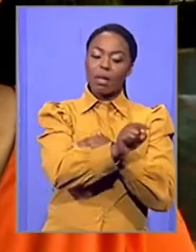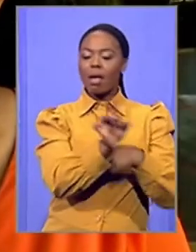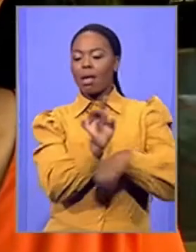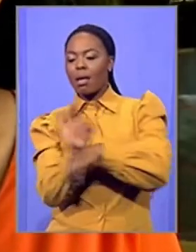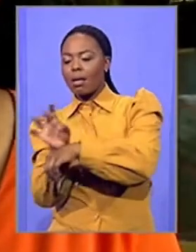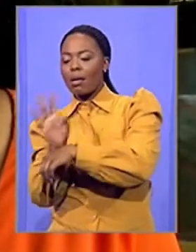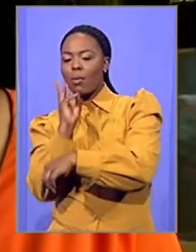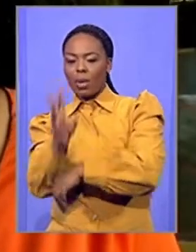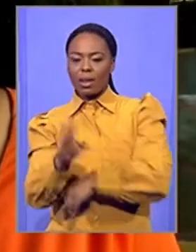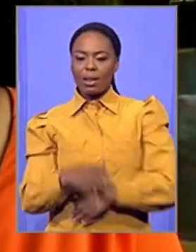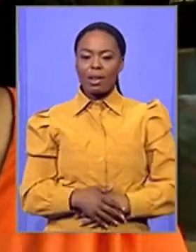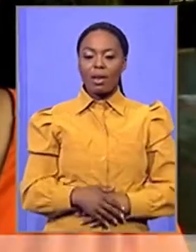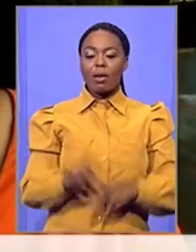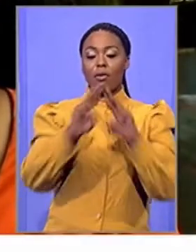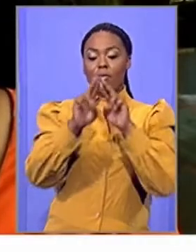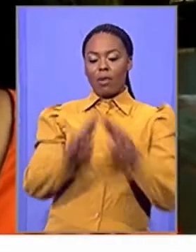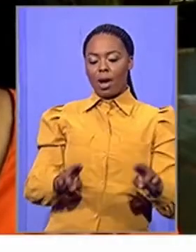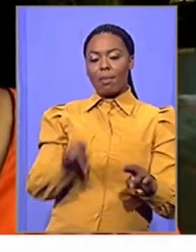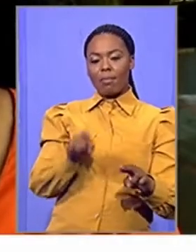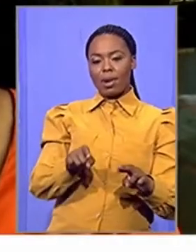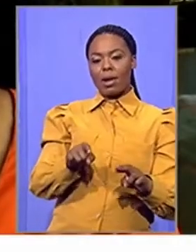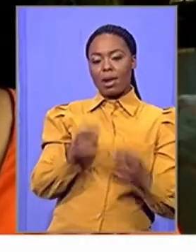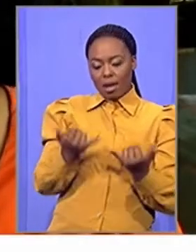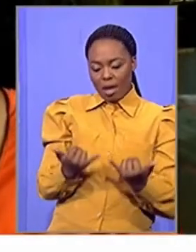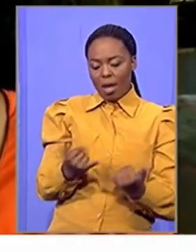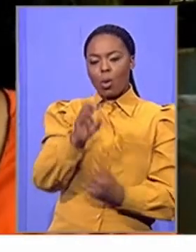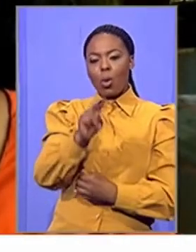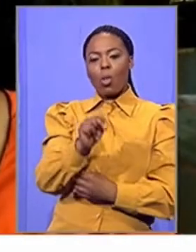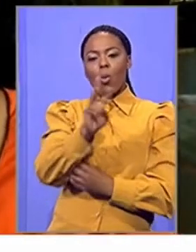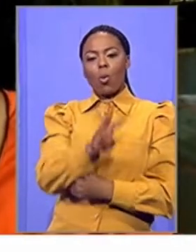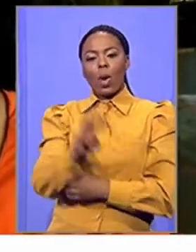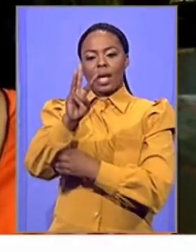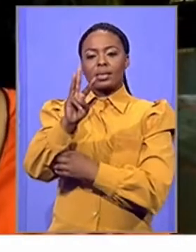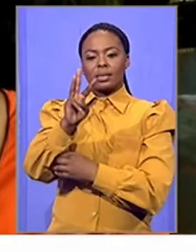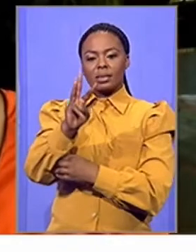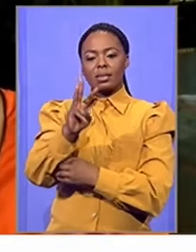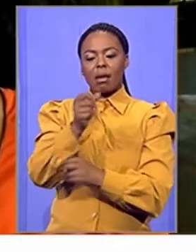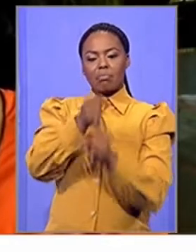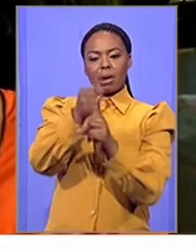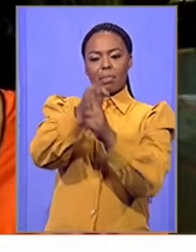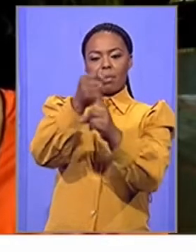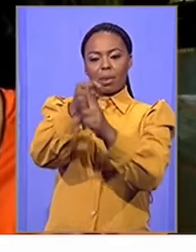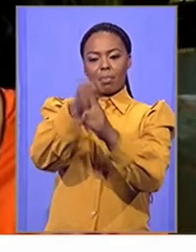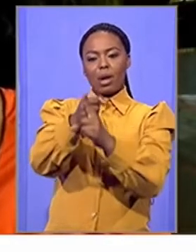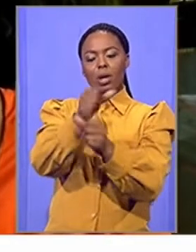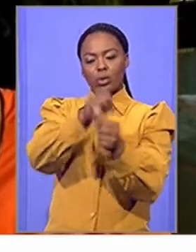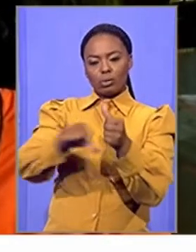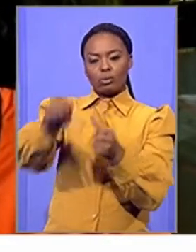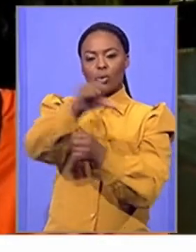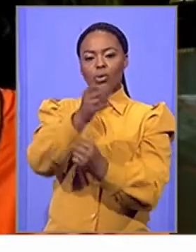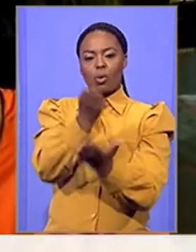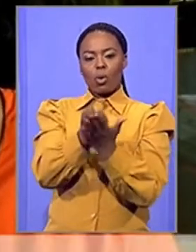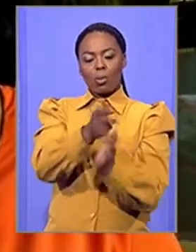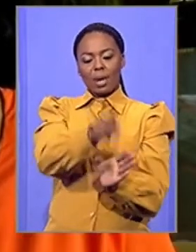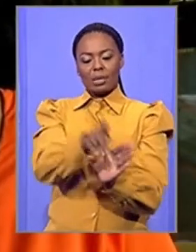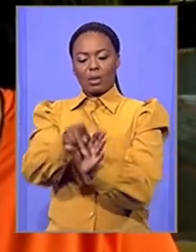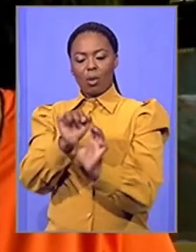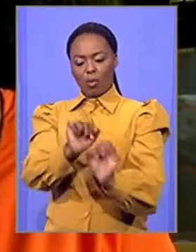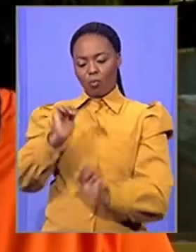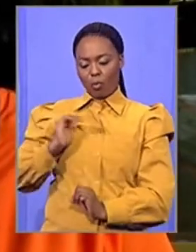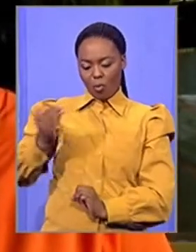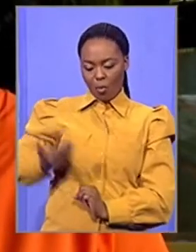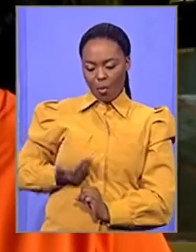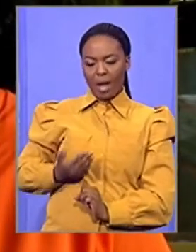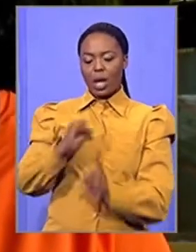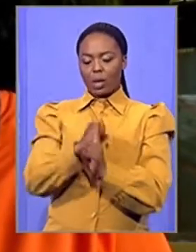Basadi mo Northwest is about an advocacy where we deal with socio-economic participation of the women, the